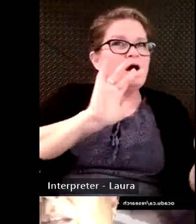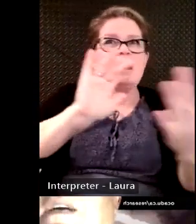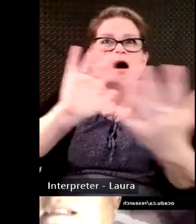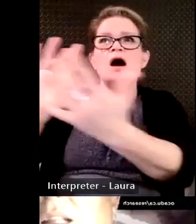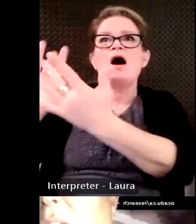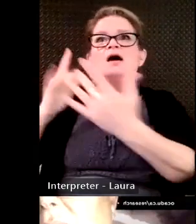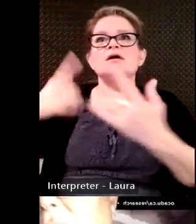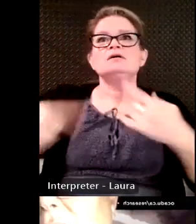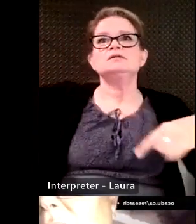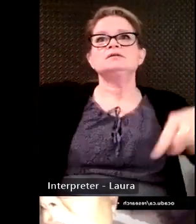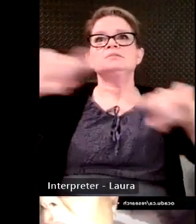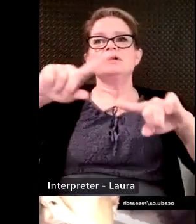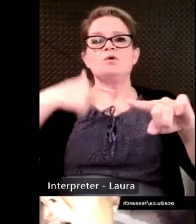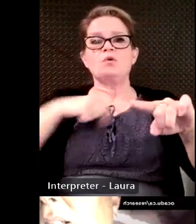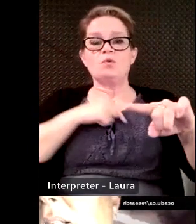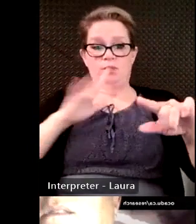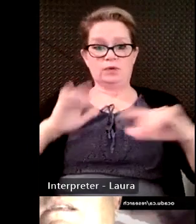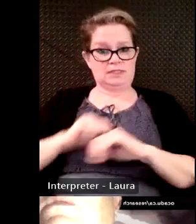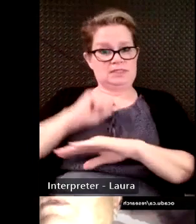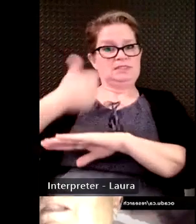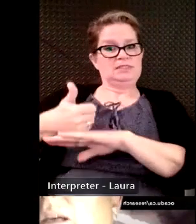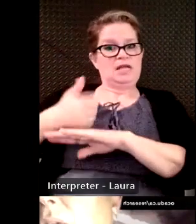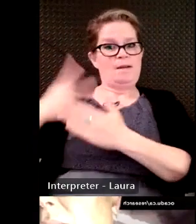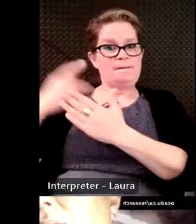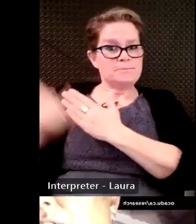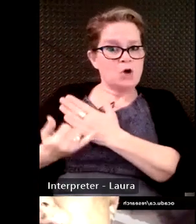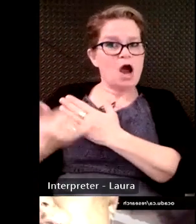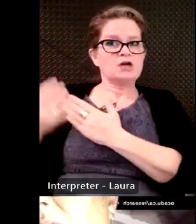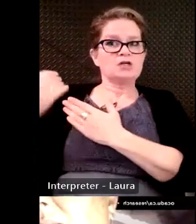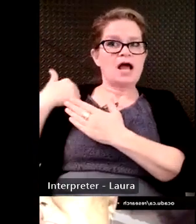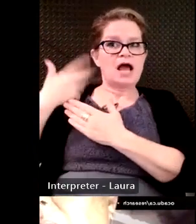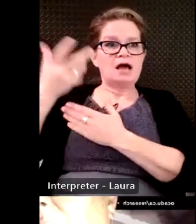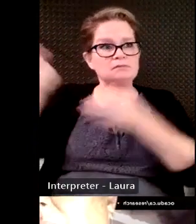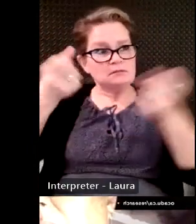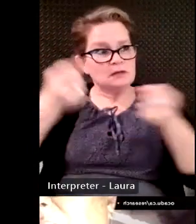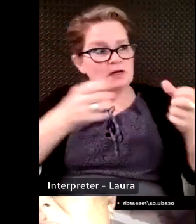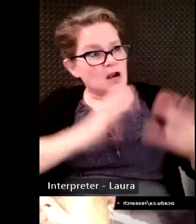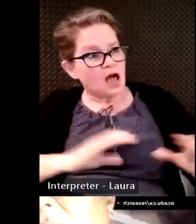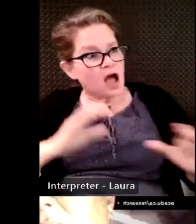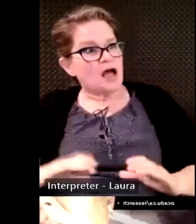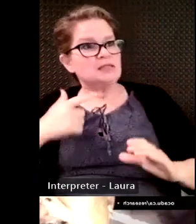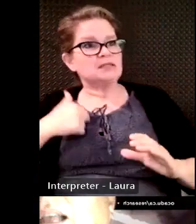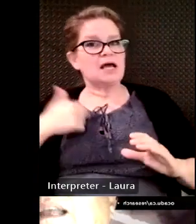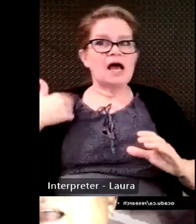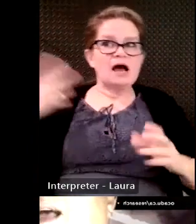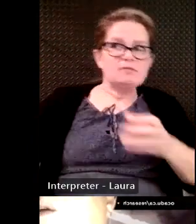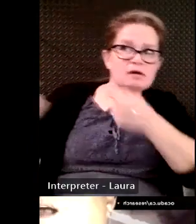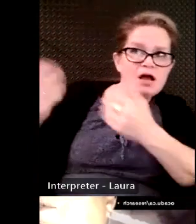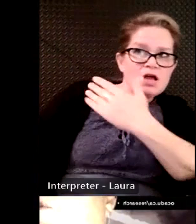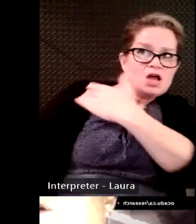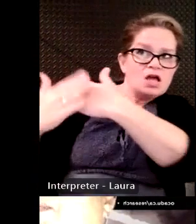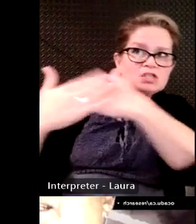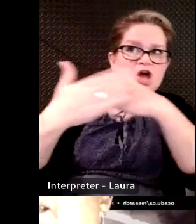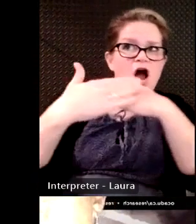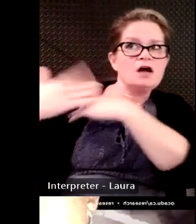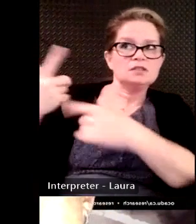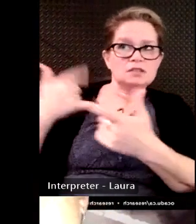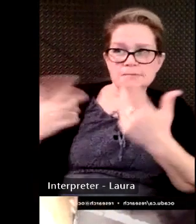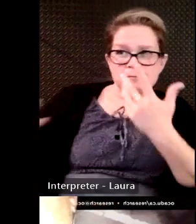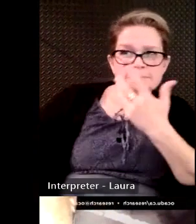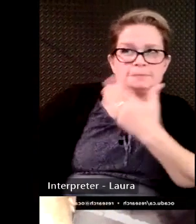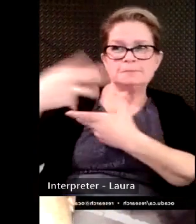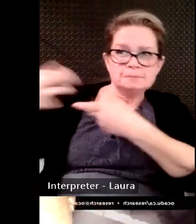projects, advised clients, and consulted with other institutions, people, and places. Now, after almost a